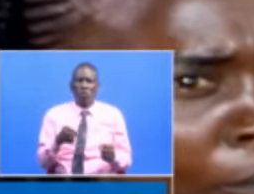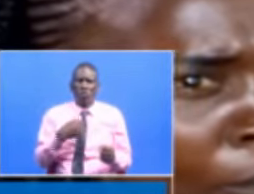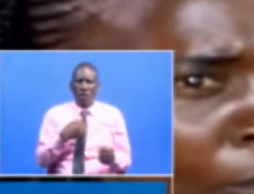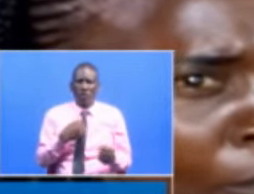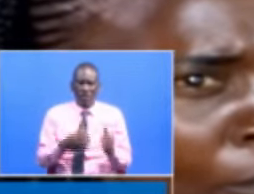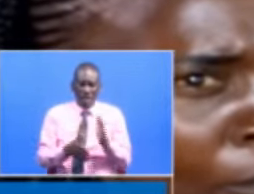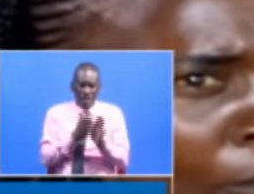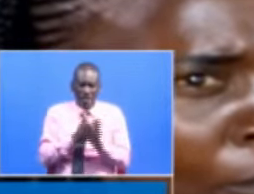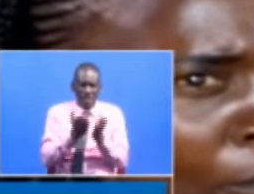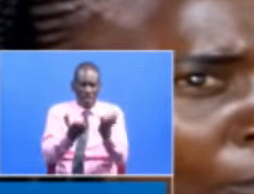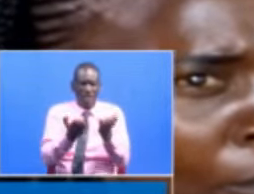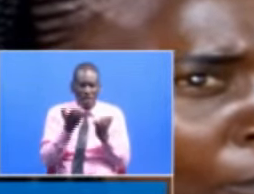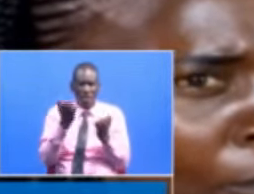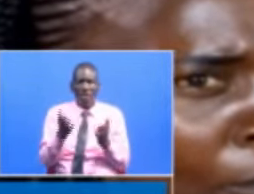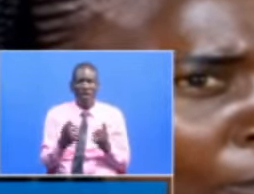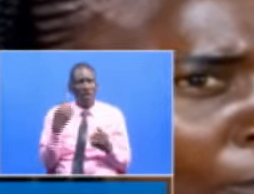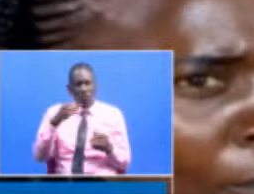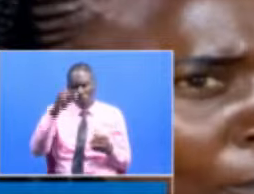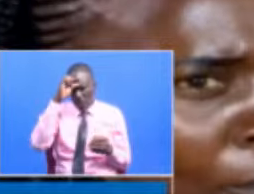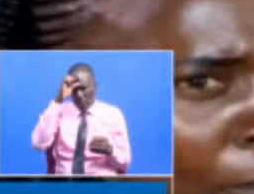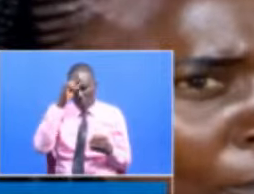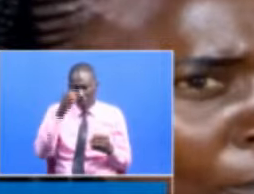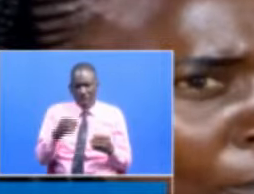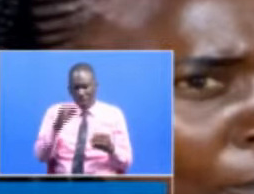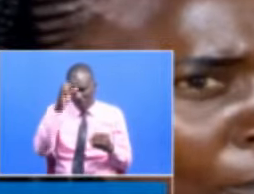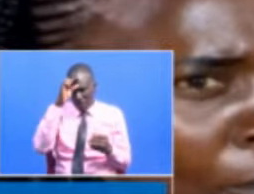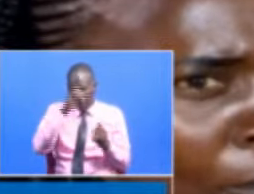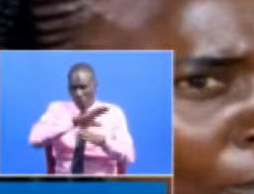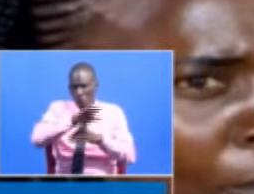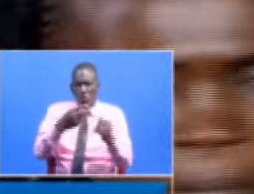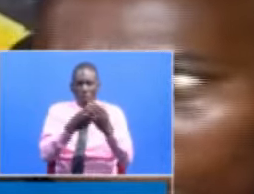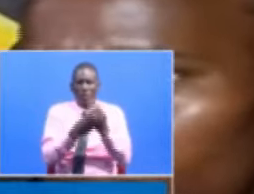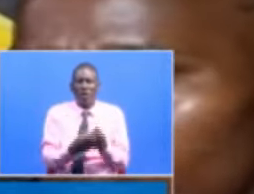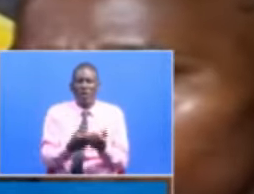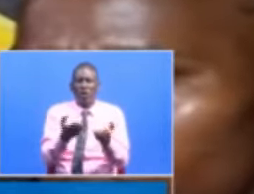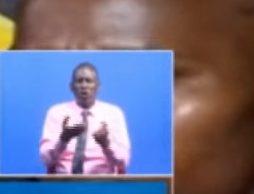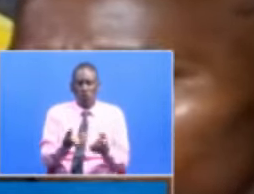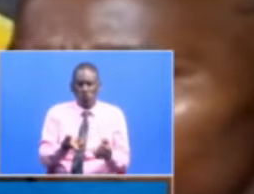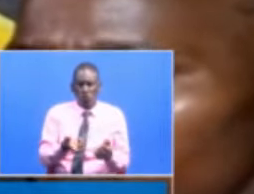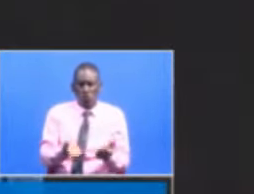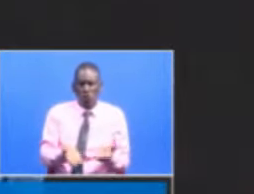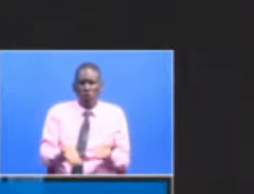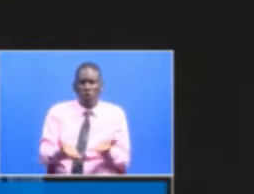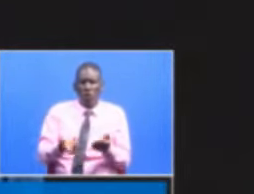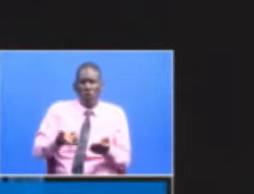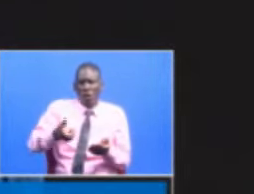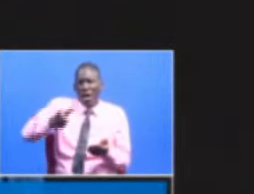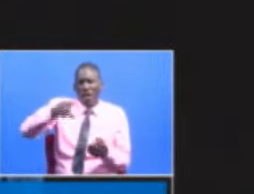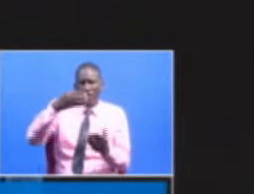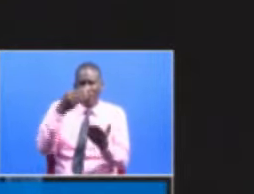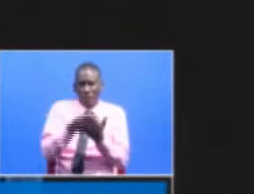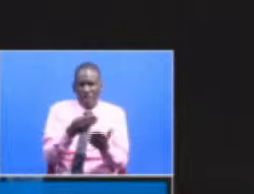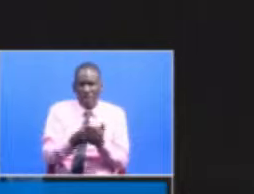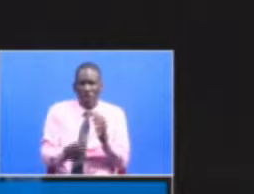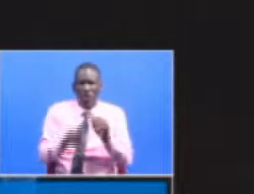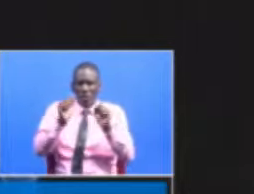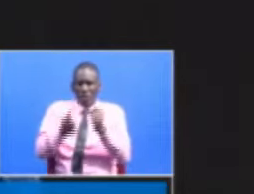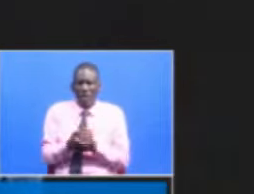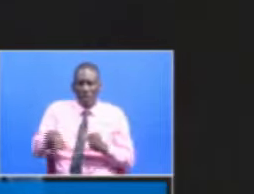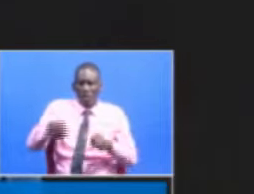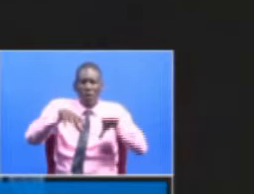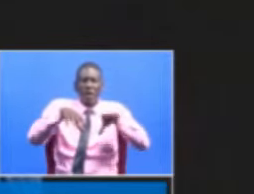urgent need for the government and all the partners to increase finances that will help us adapt